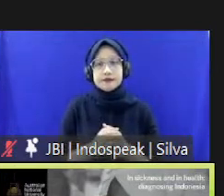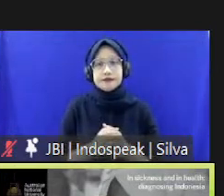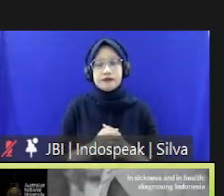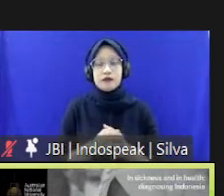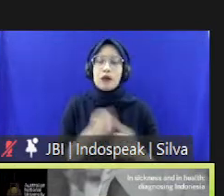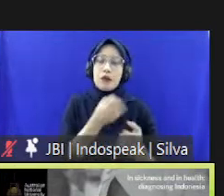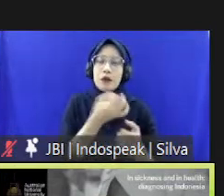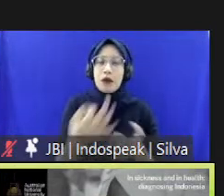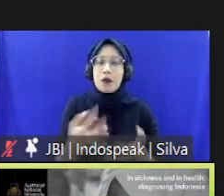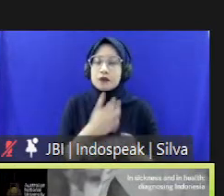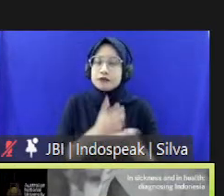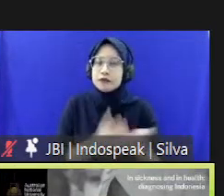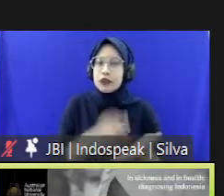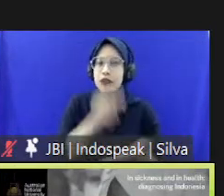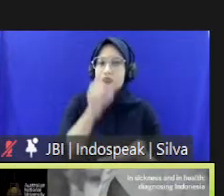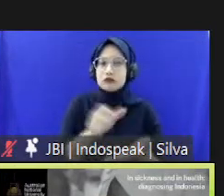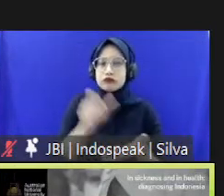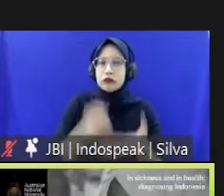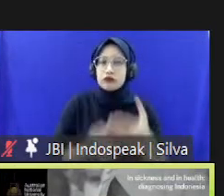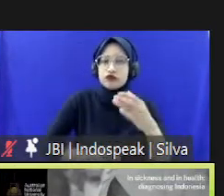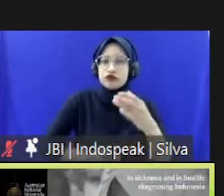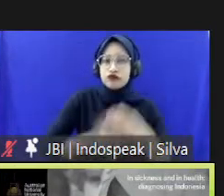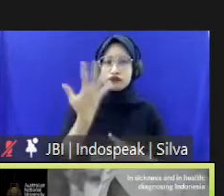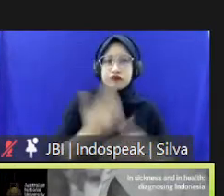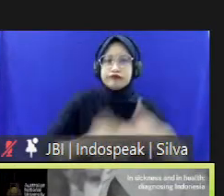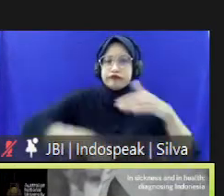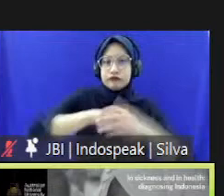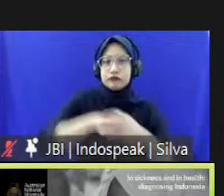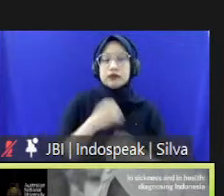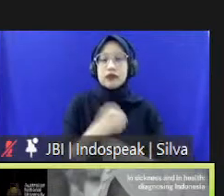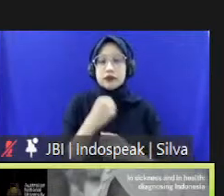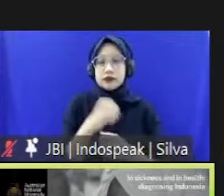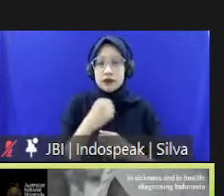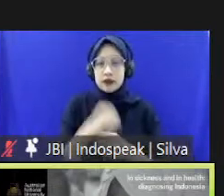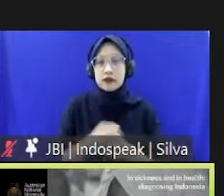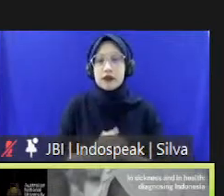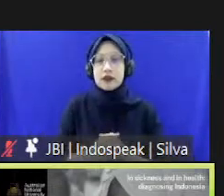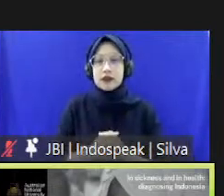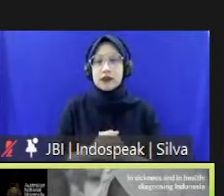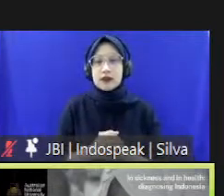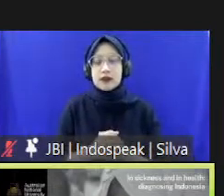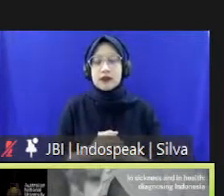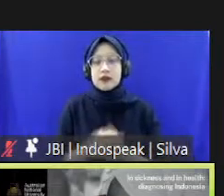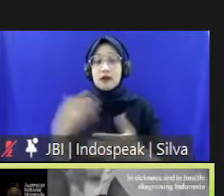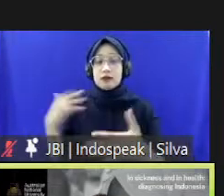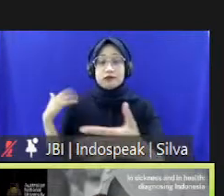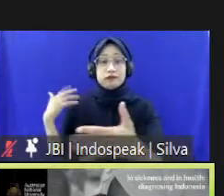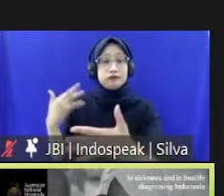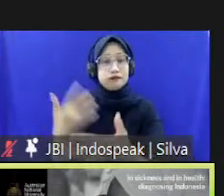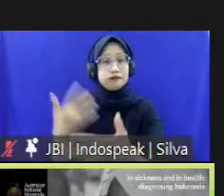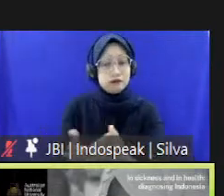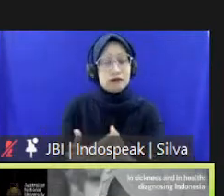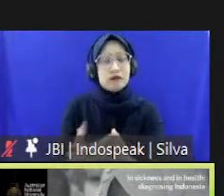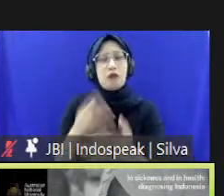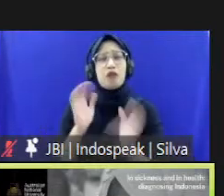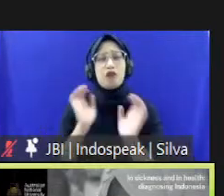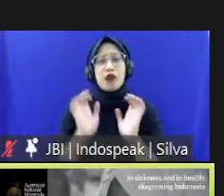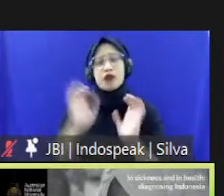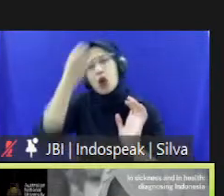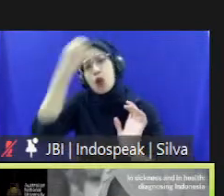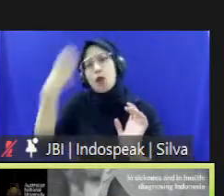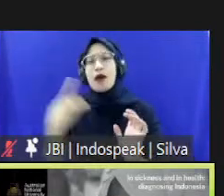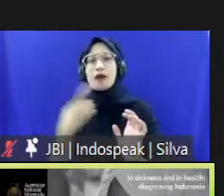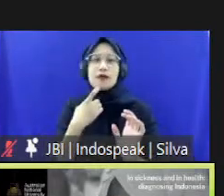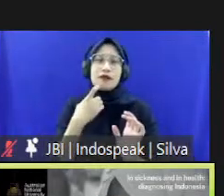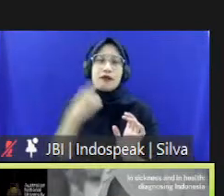causing suffering and challenges. Yet for a long time, it has been, mental health, a forgotten aspect of the health system, mostly